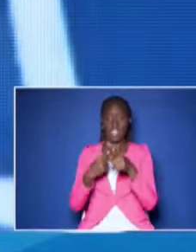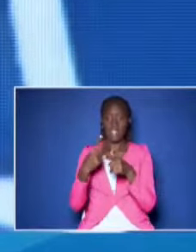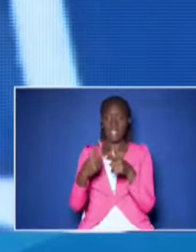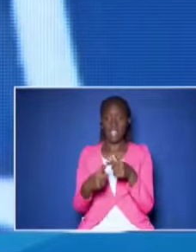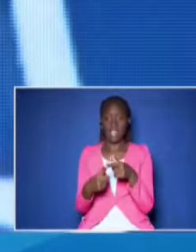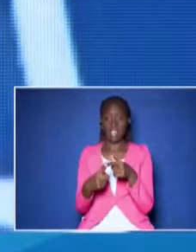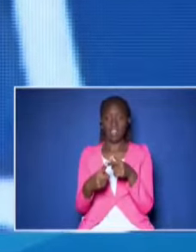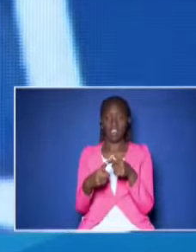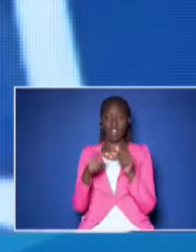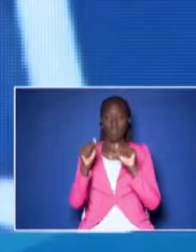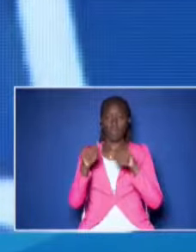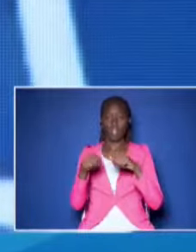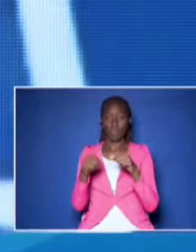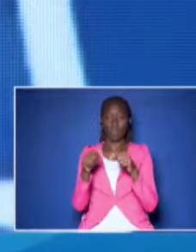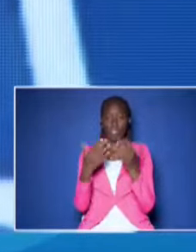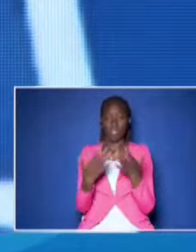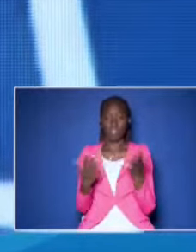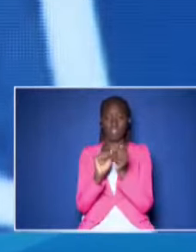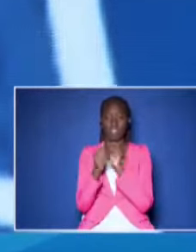David